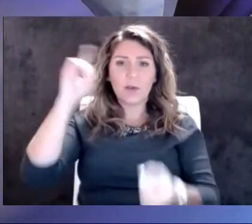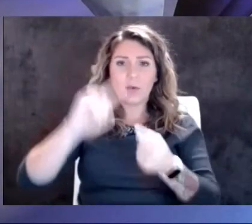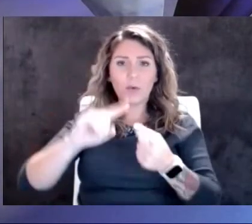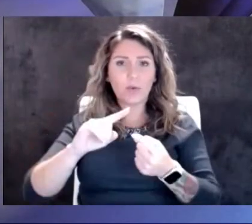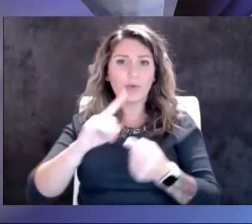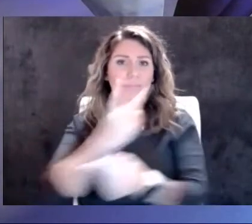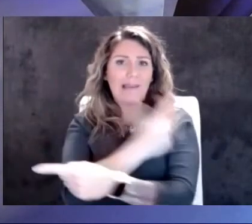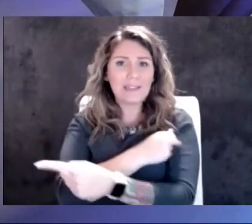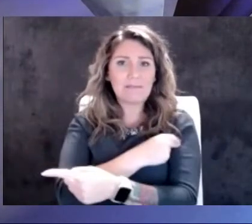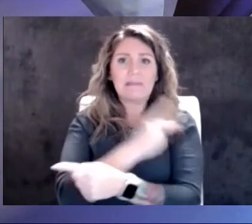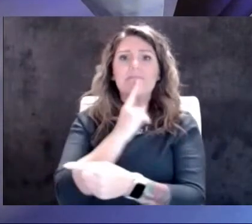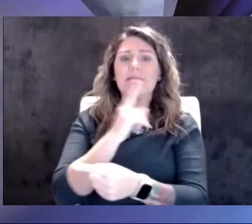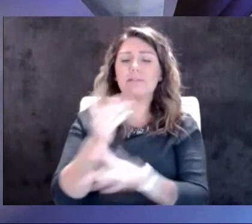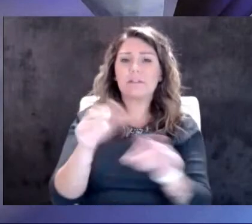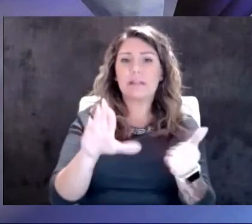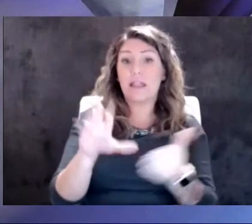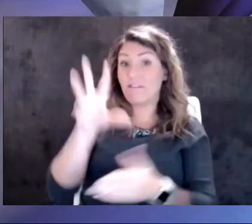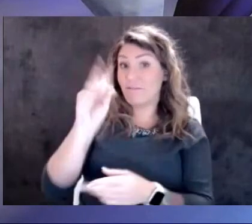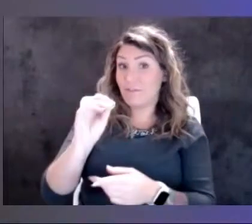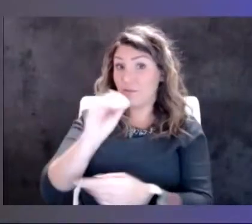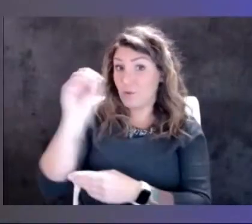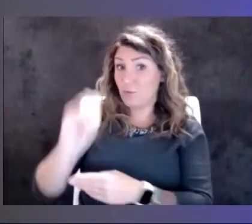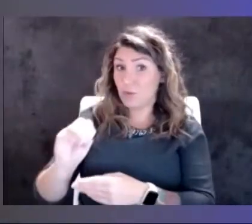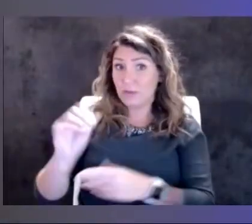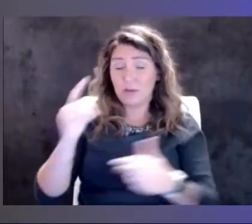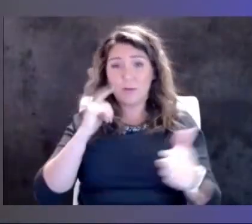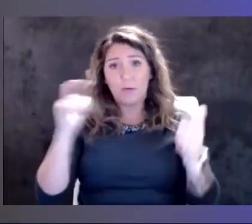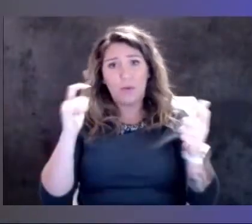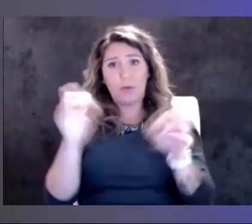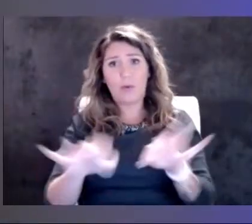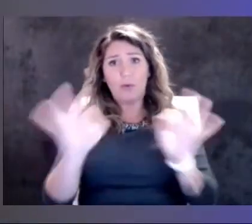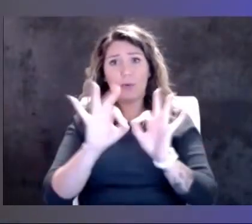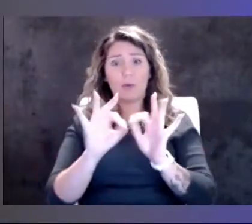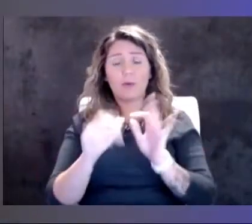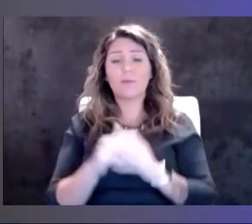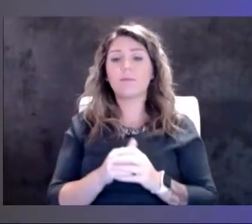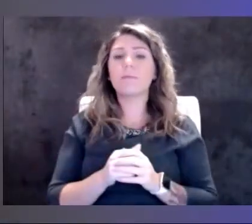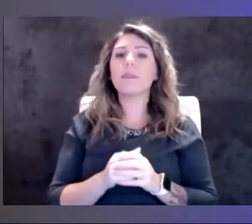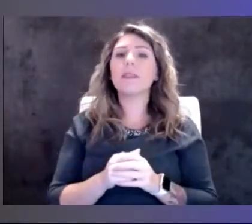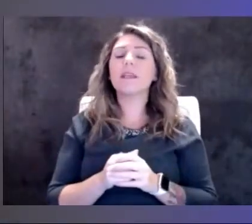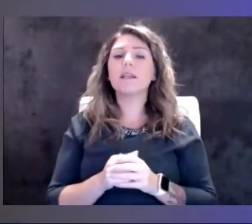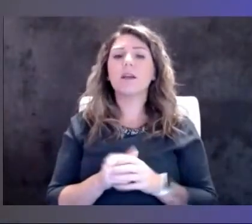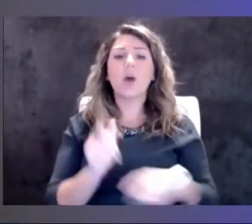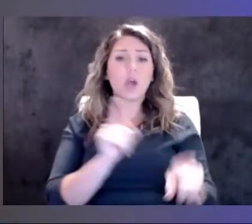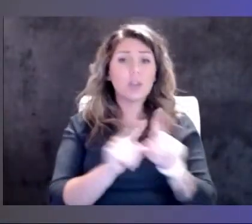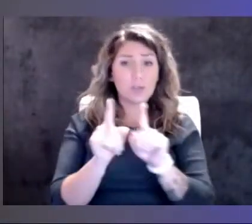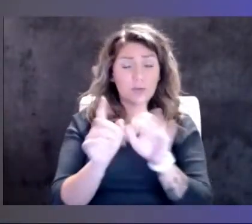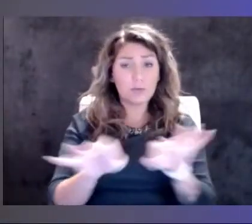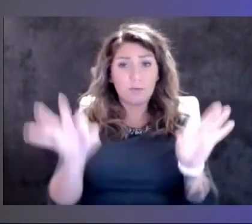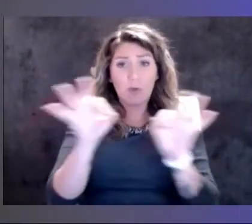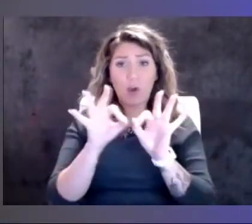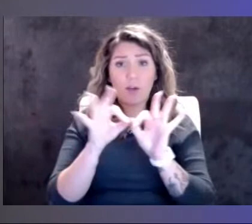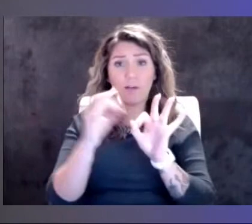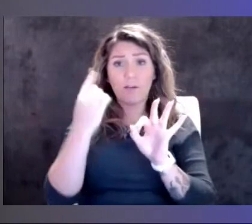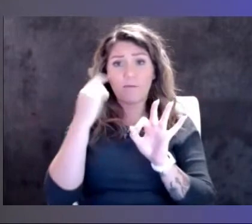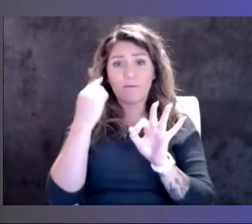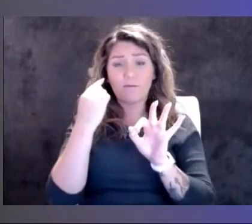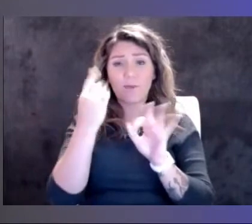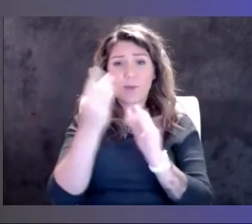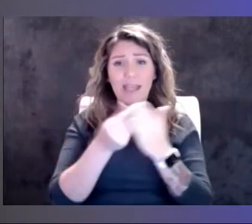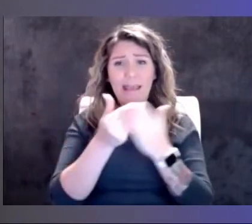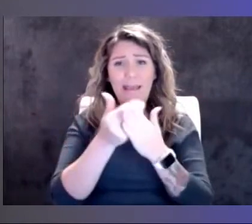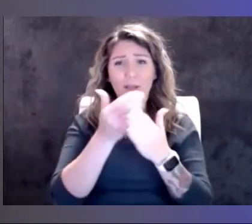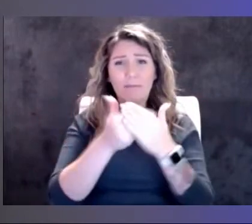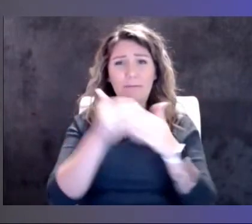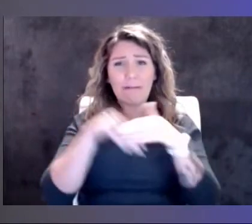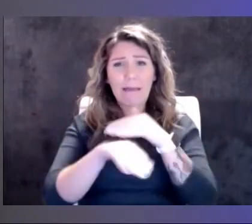50%. So a really big deal. Yeah, and it's actually also, so it's a big deal in terms of equitable access, not only globally, but also within our